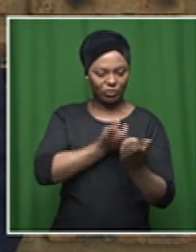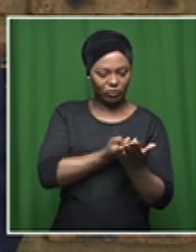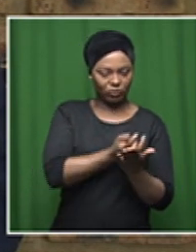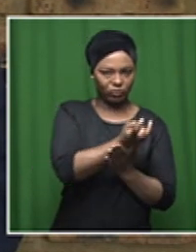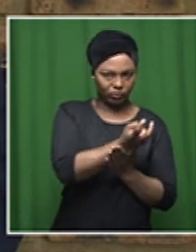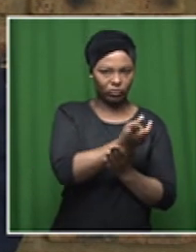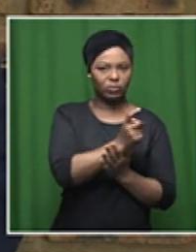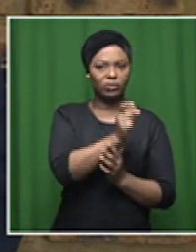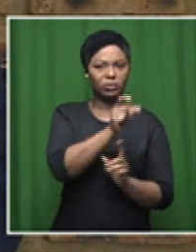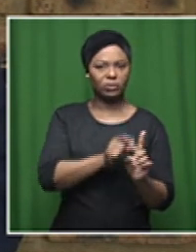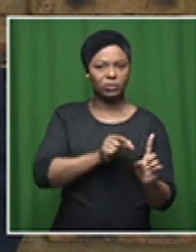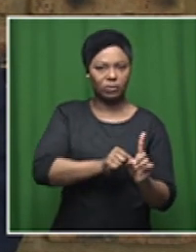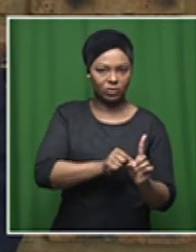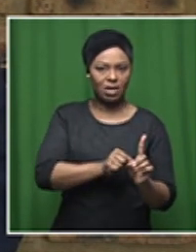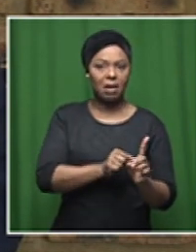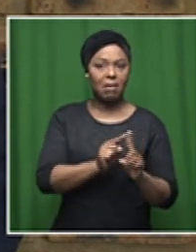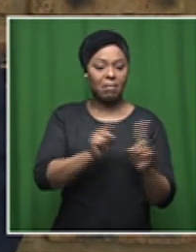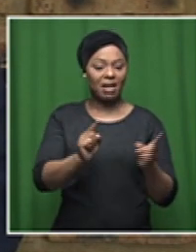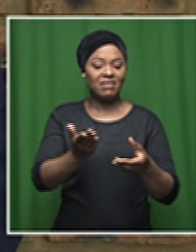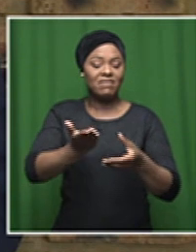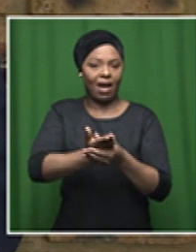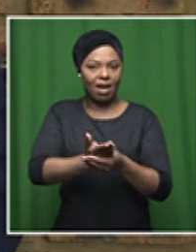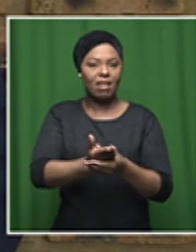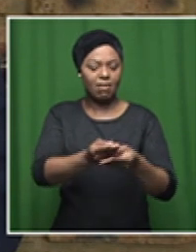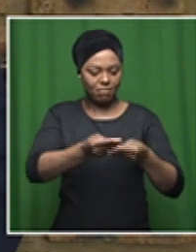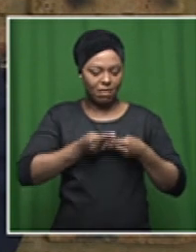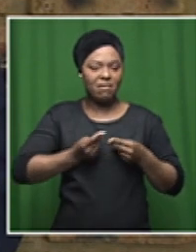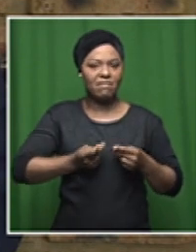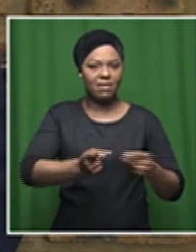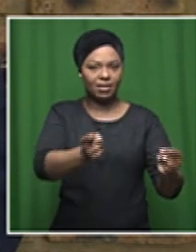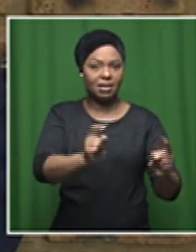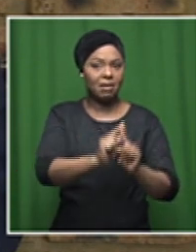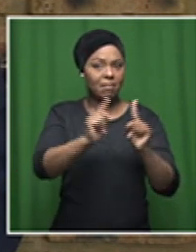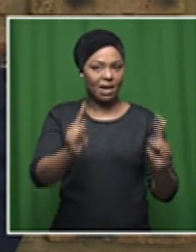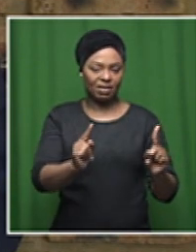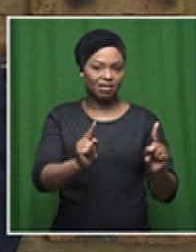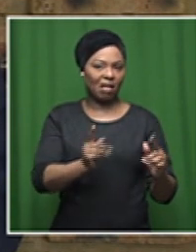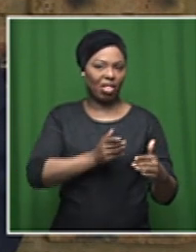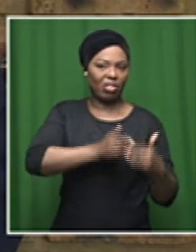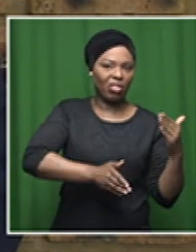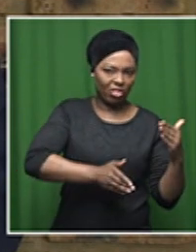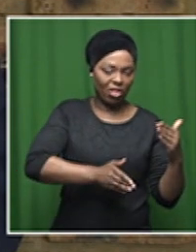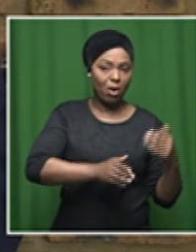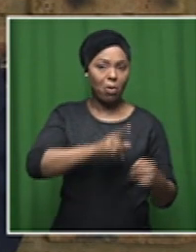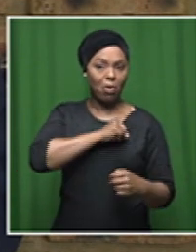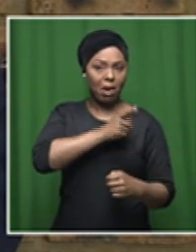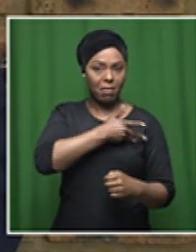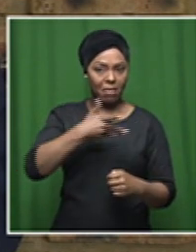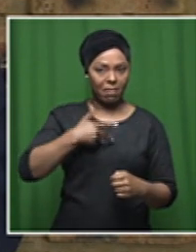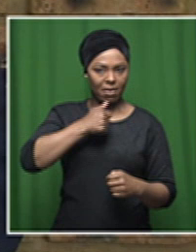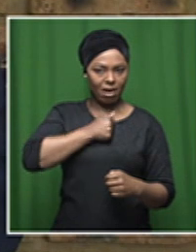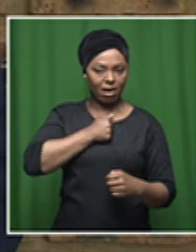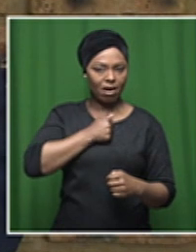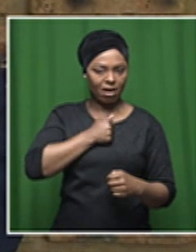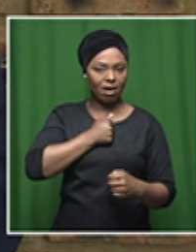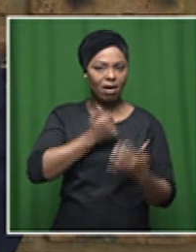the file quickly. It's just that we just didn't get what we came here for. Because my mother, she was told